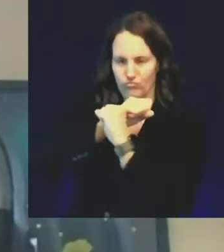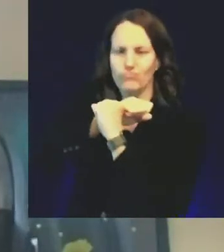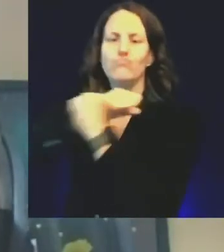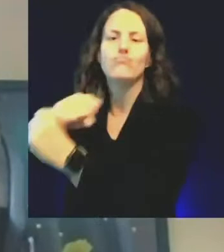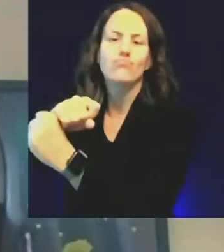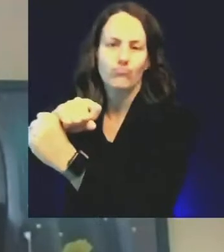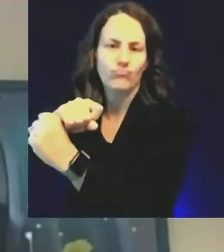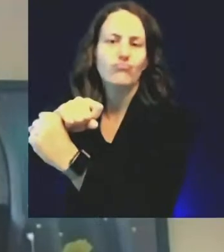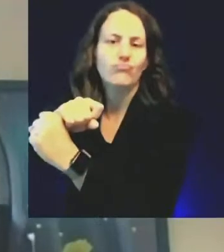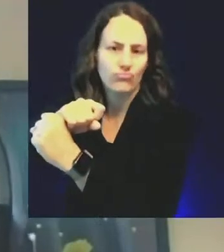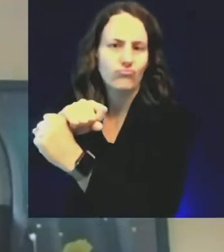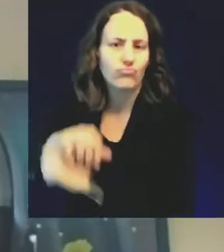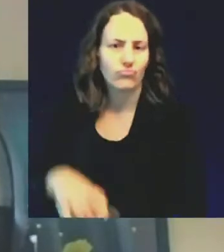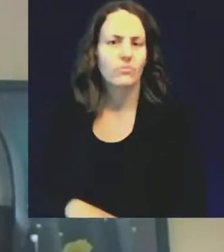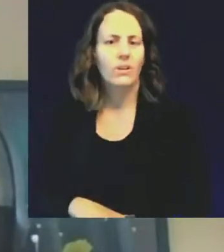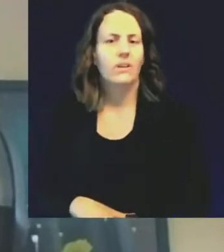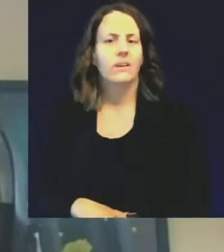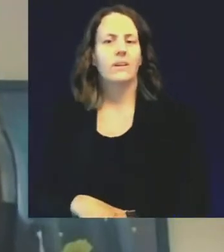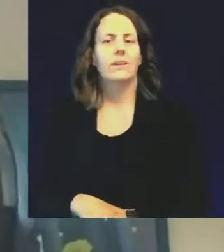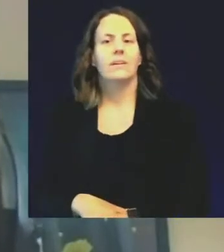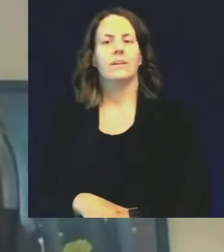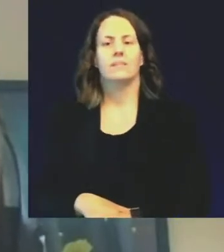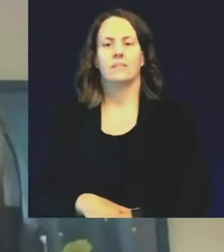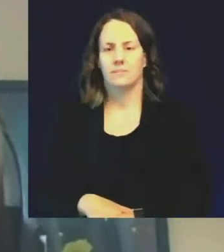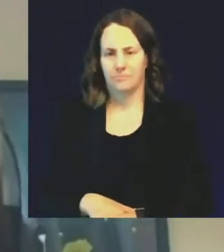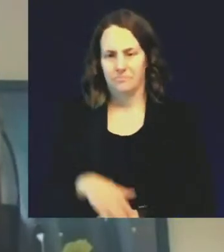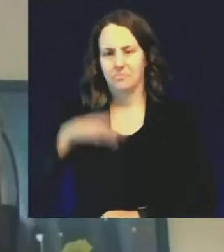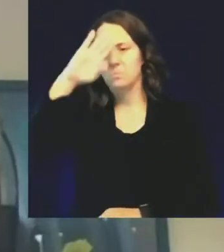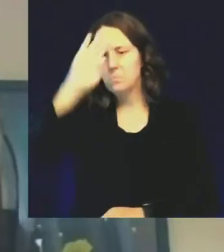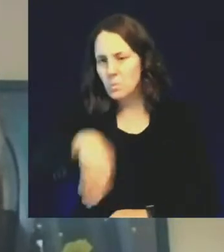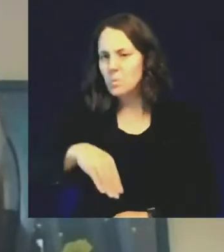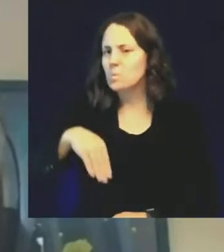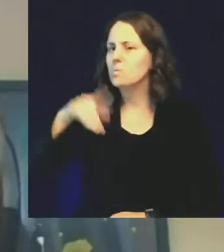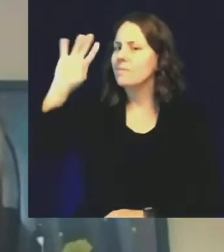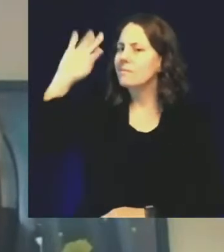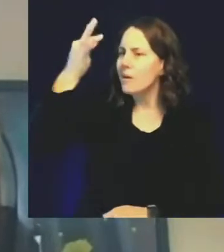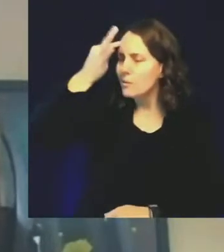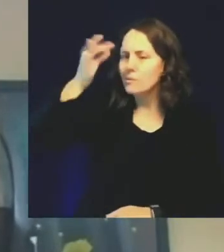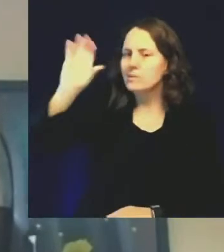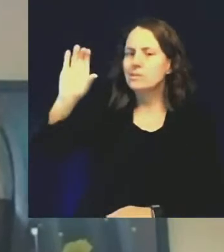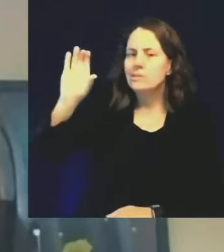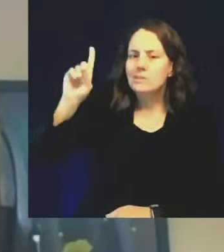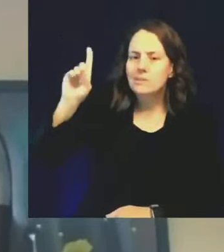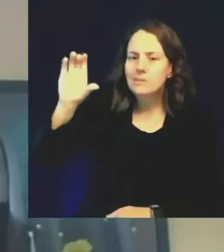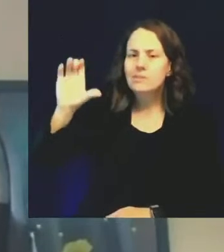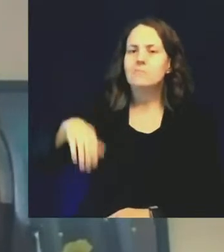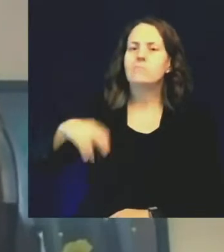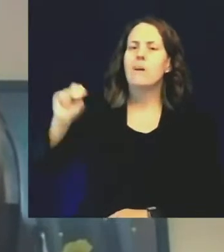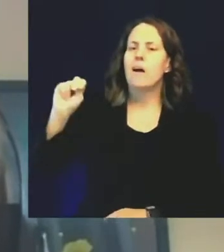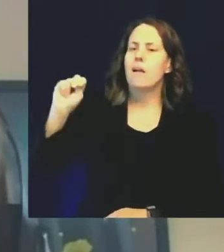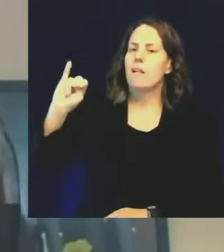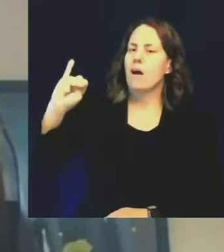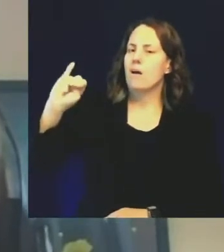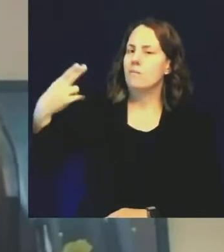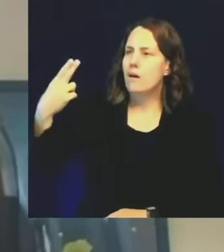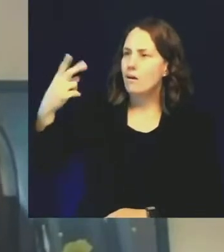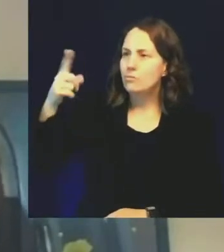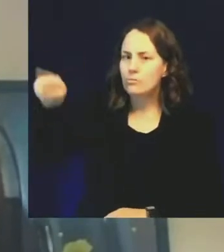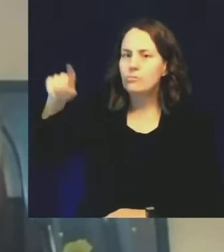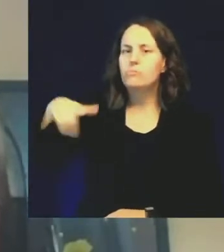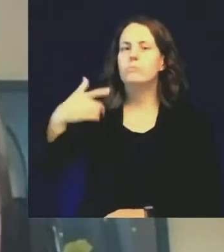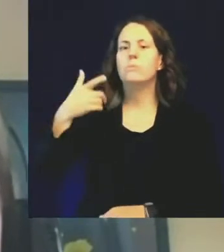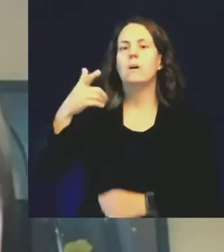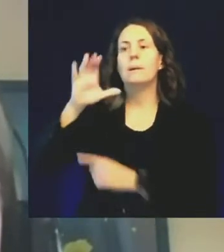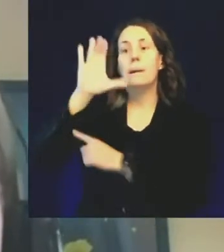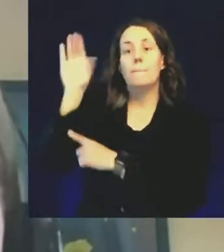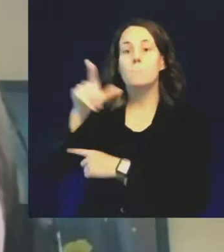health agencies like CDC and NIH and the manufacturers are continuing to test the efficacy of these vaccines,